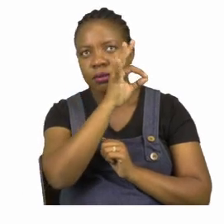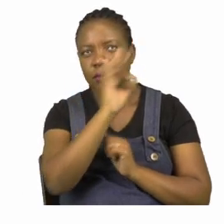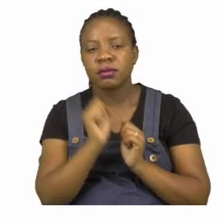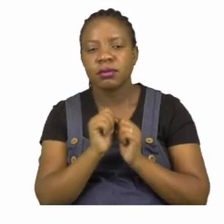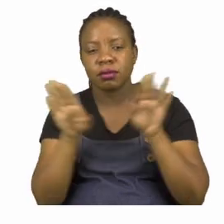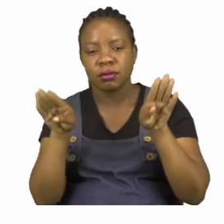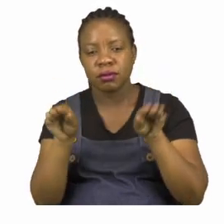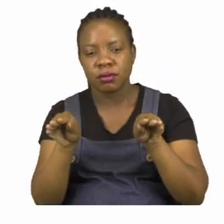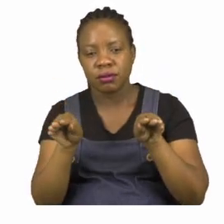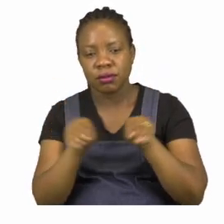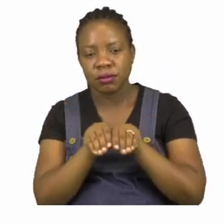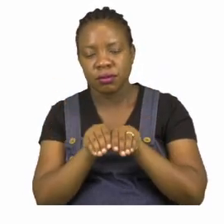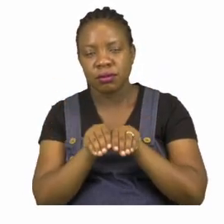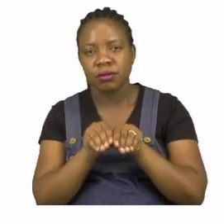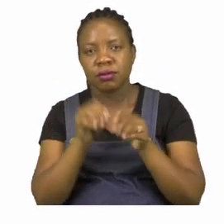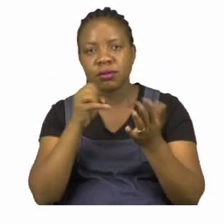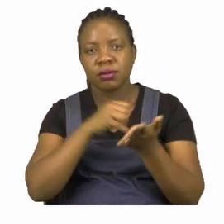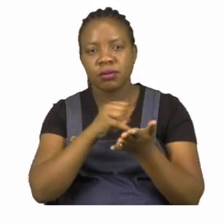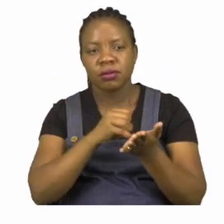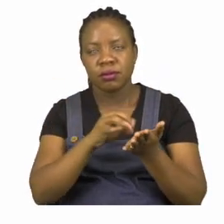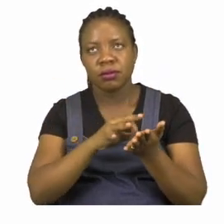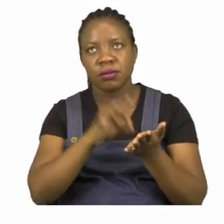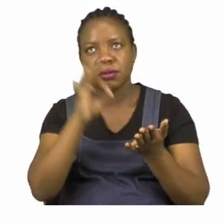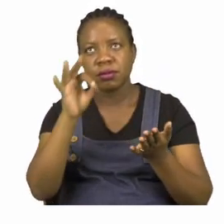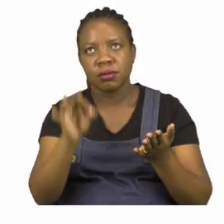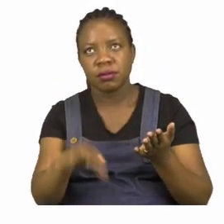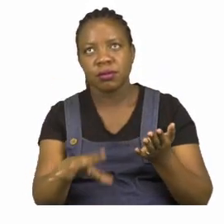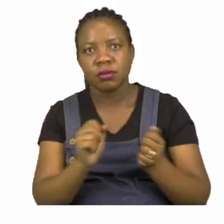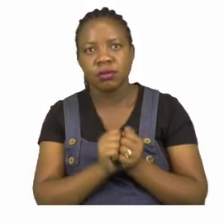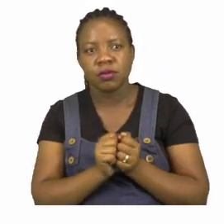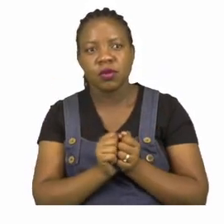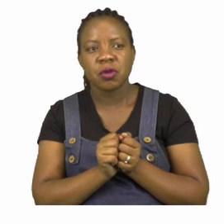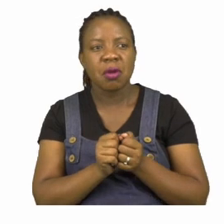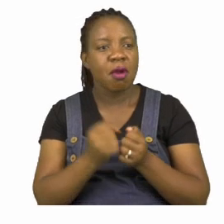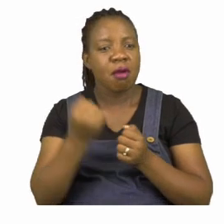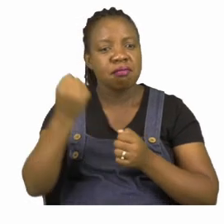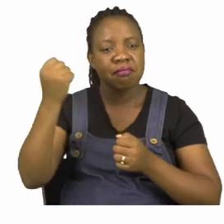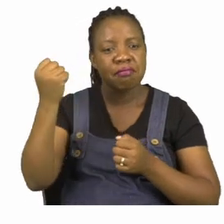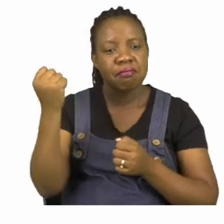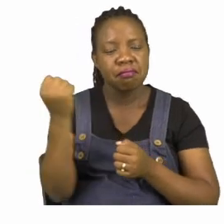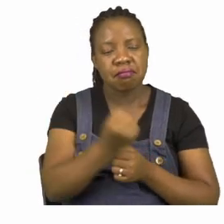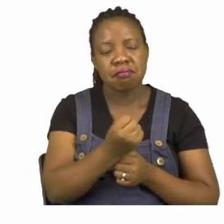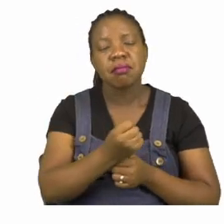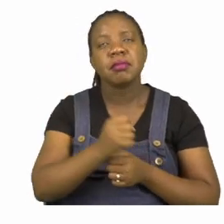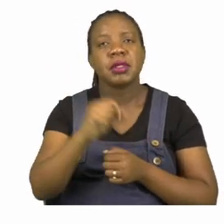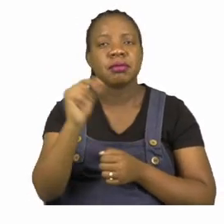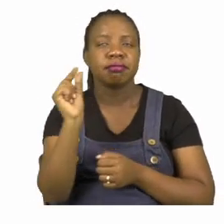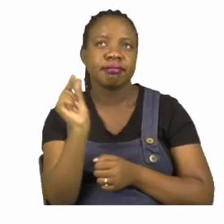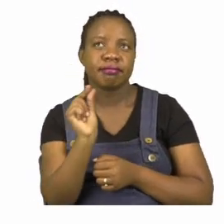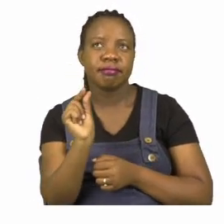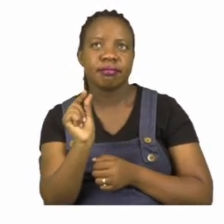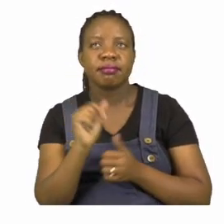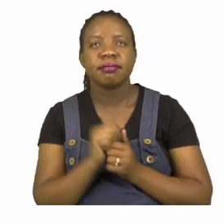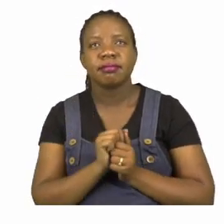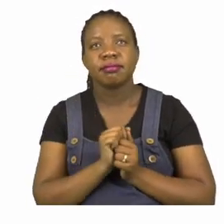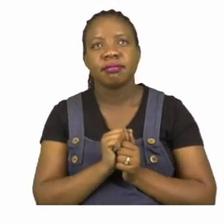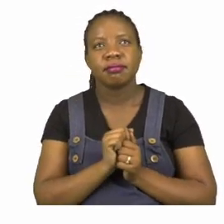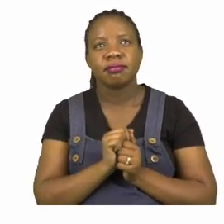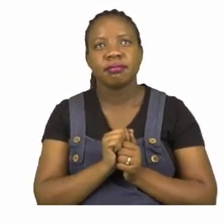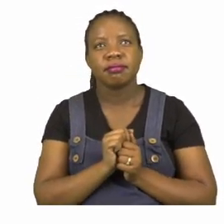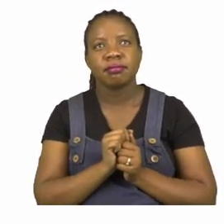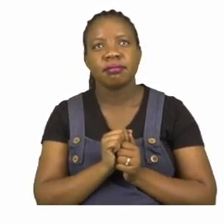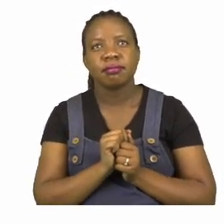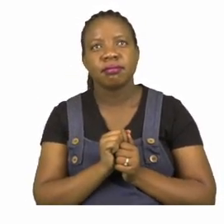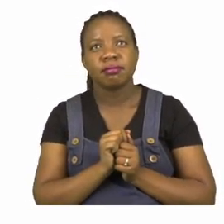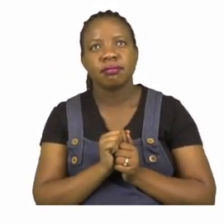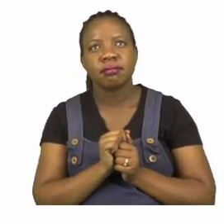seeds. They can be big or small. The fruit